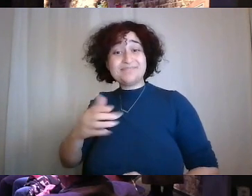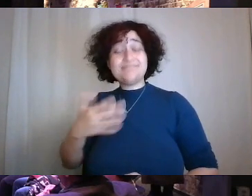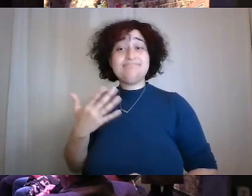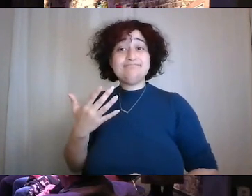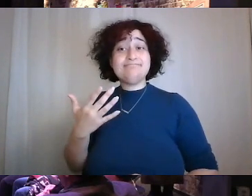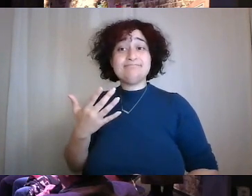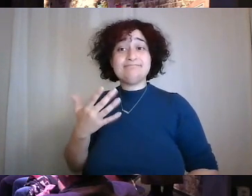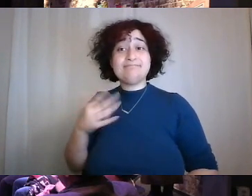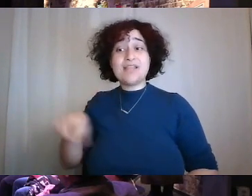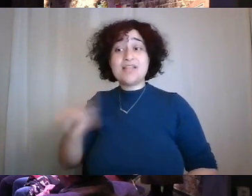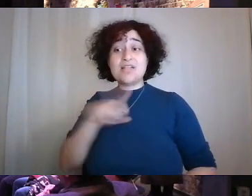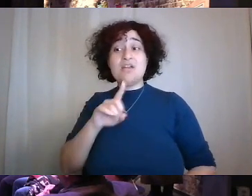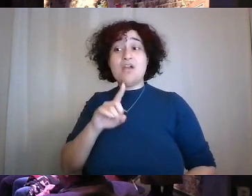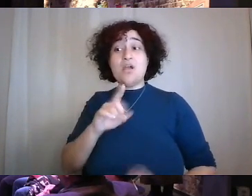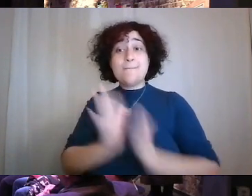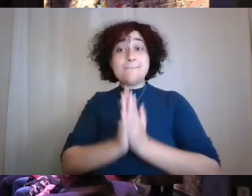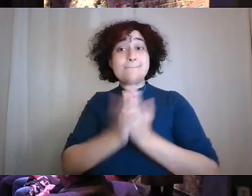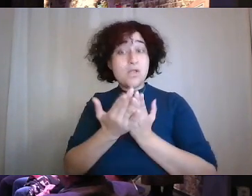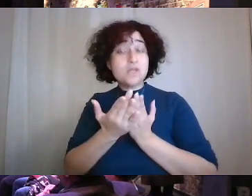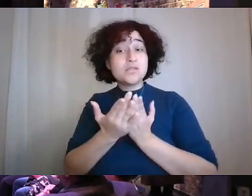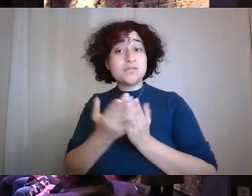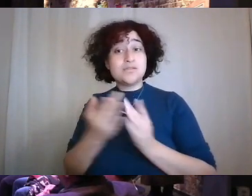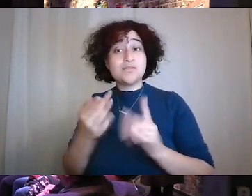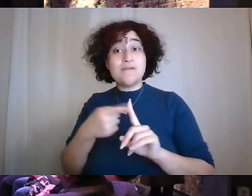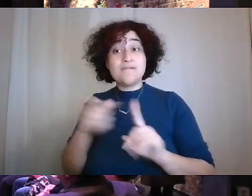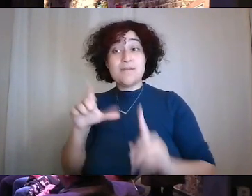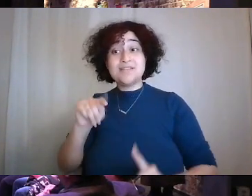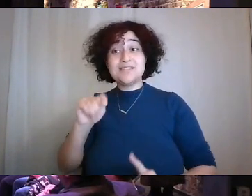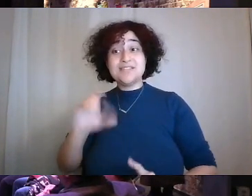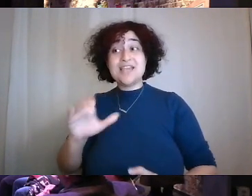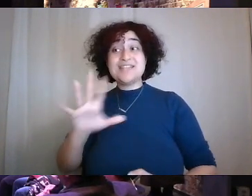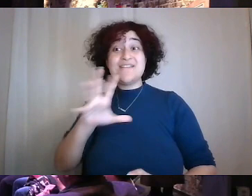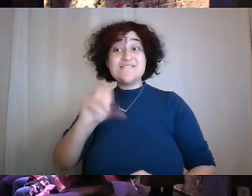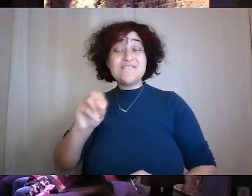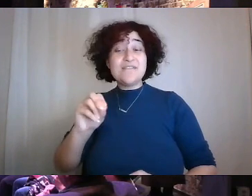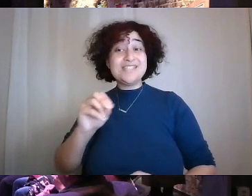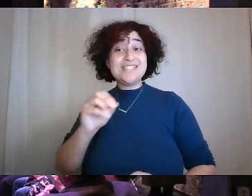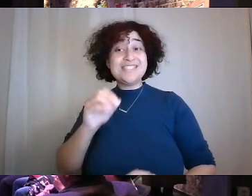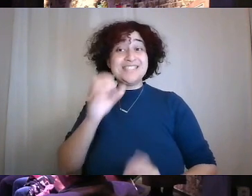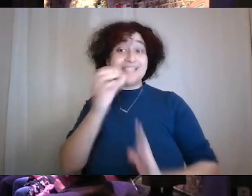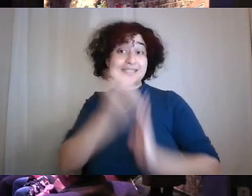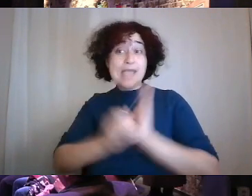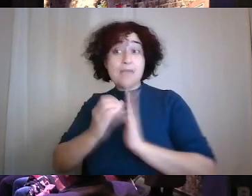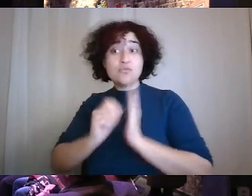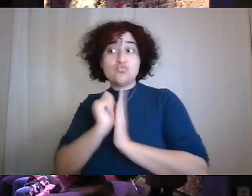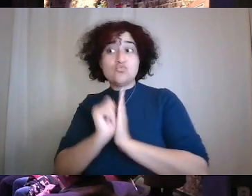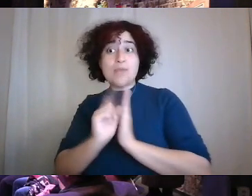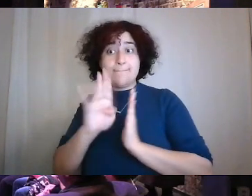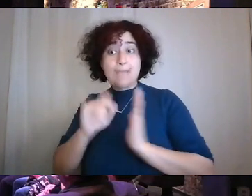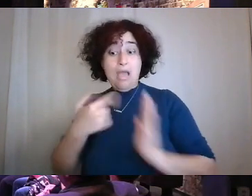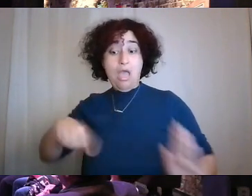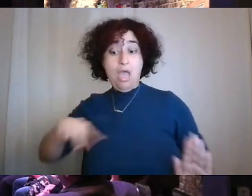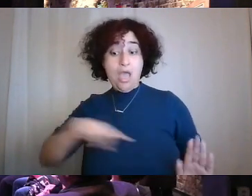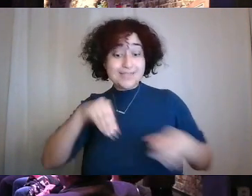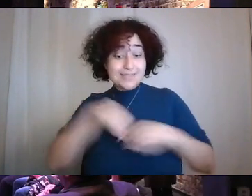Theater and Performance. It's 50 chapters written by 50 of us. And it's just this sense